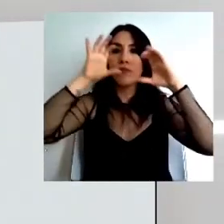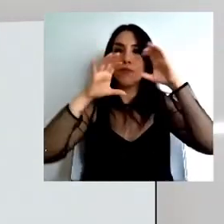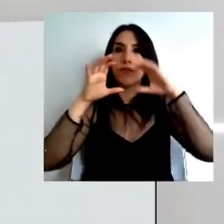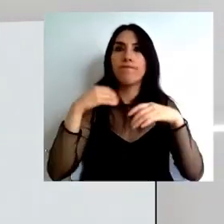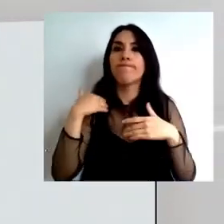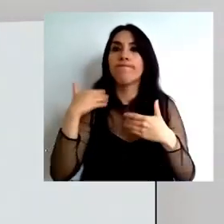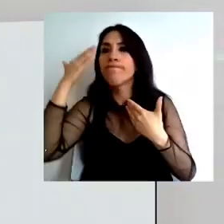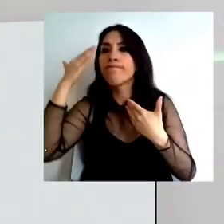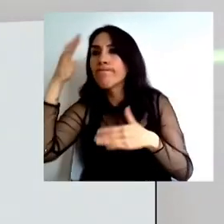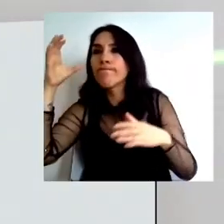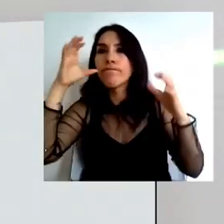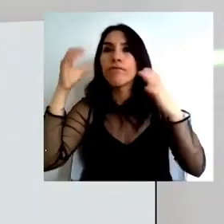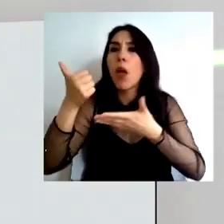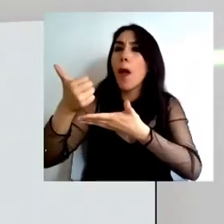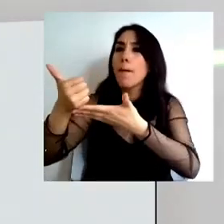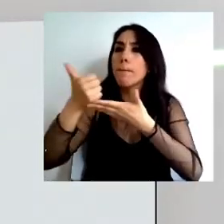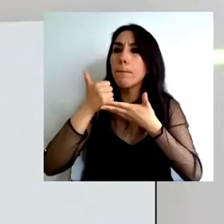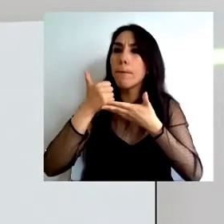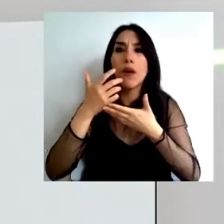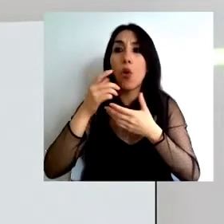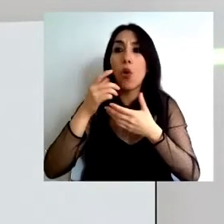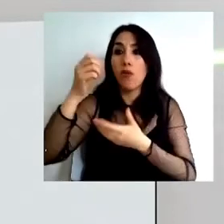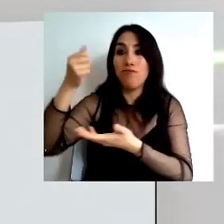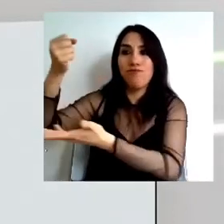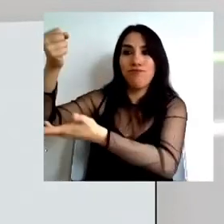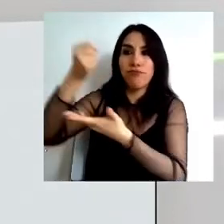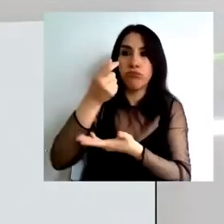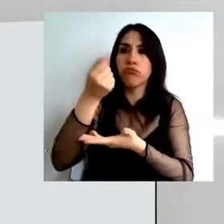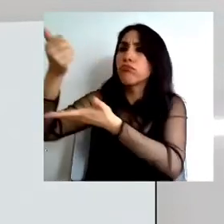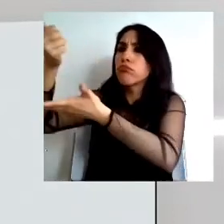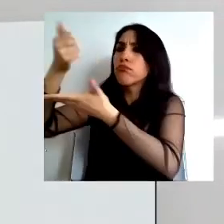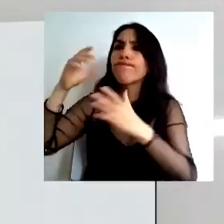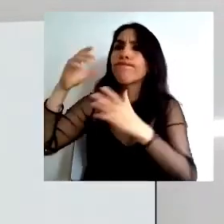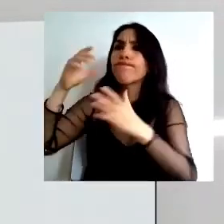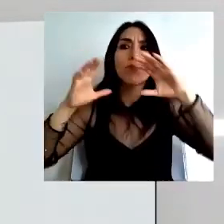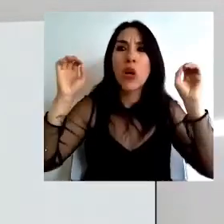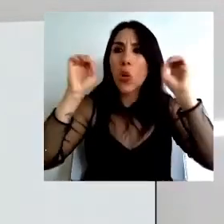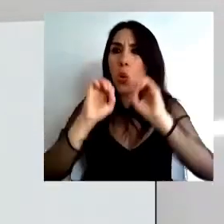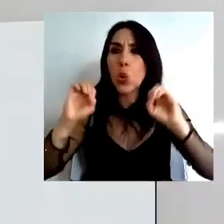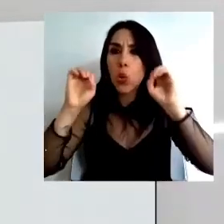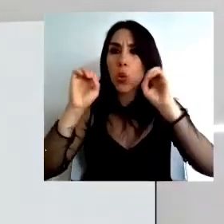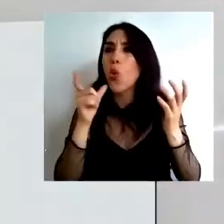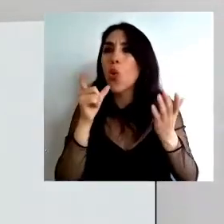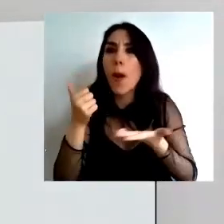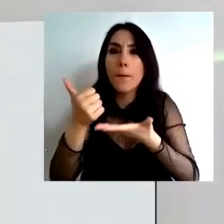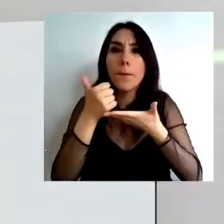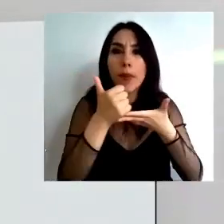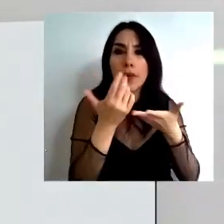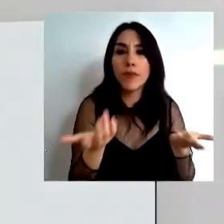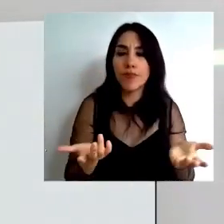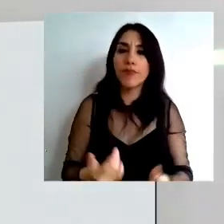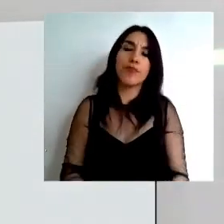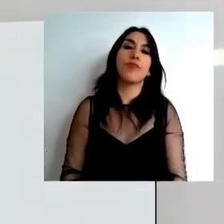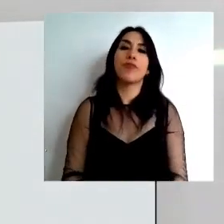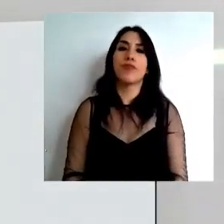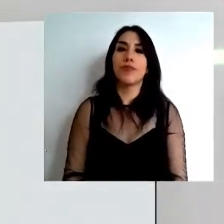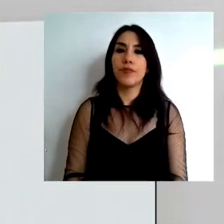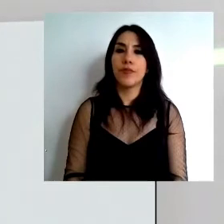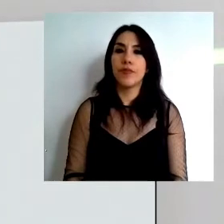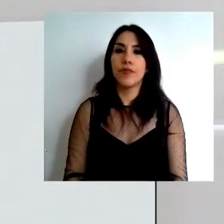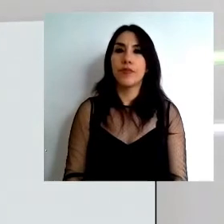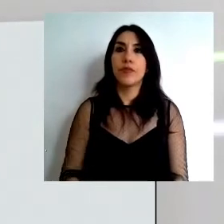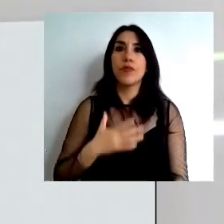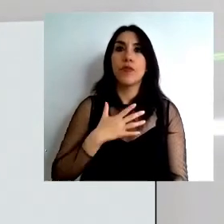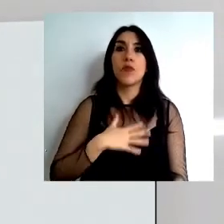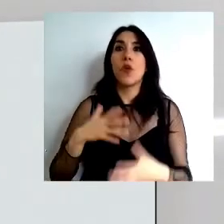So you need a business model which works so that your partners can establish their